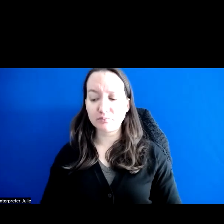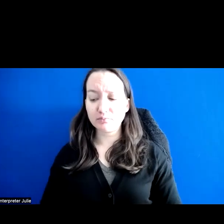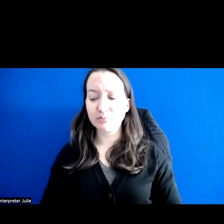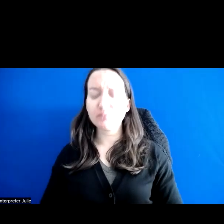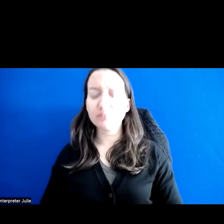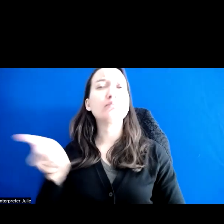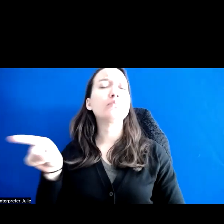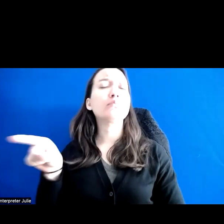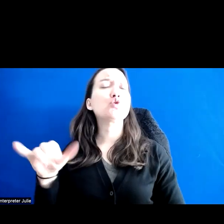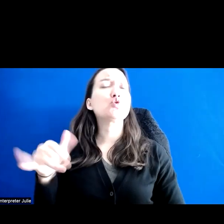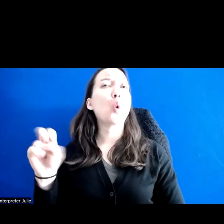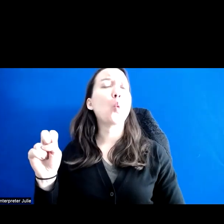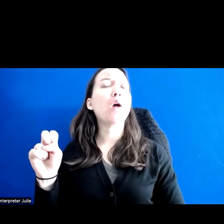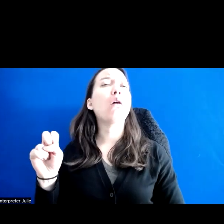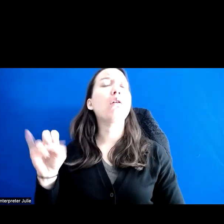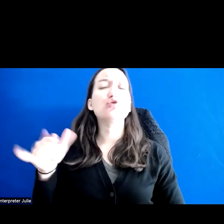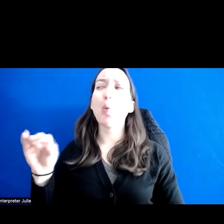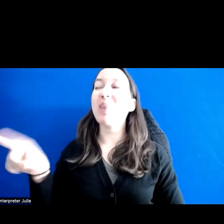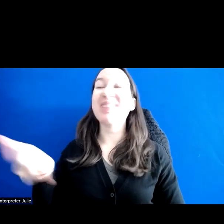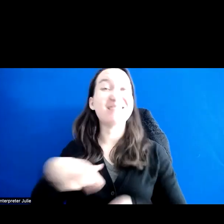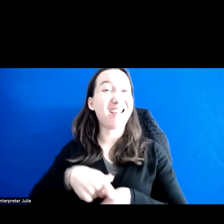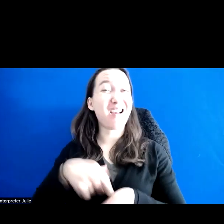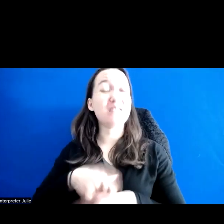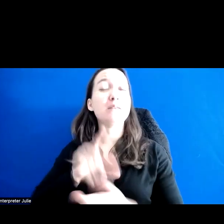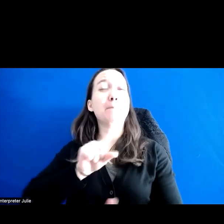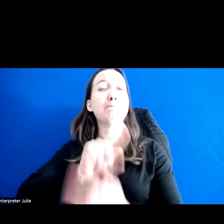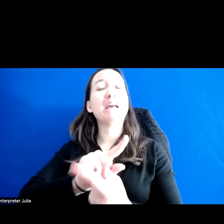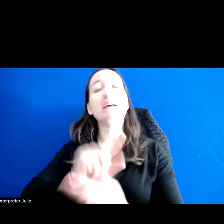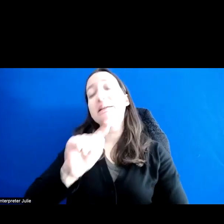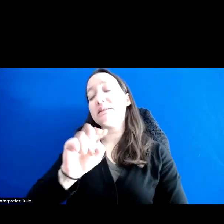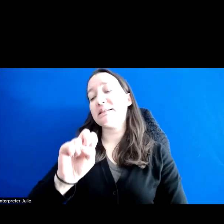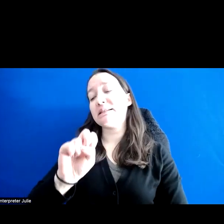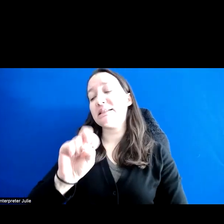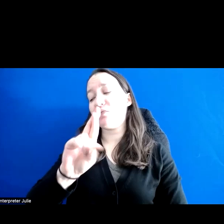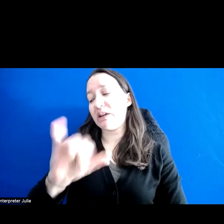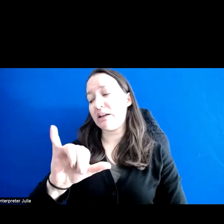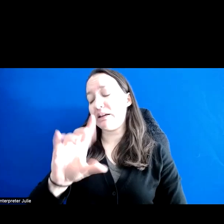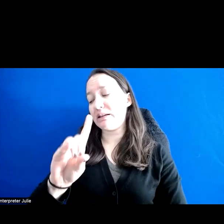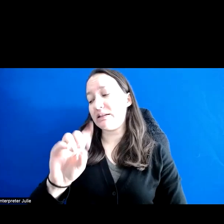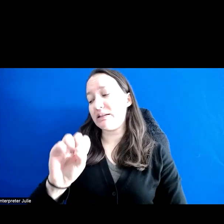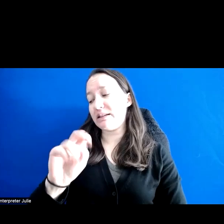Jo, in that period, met Terry Dennett,